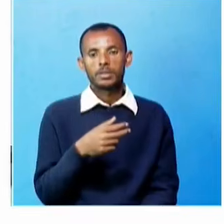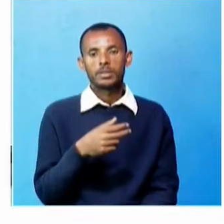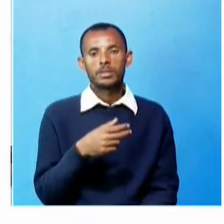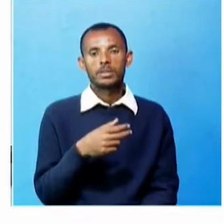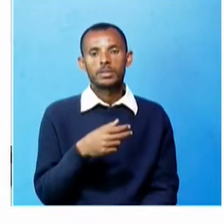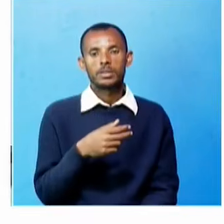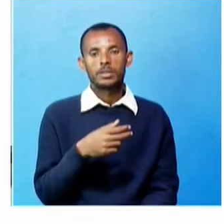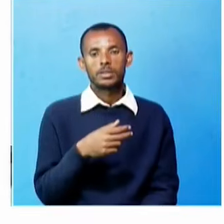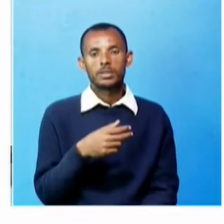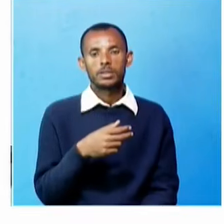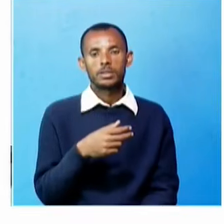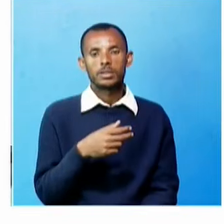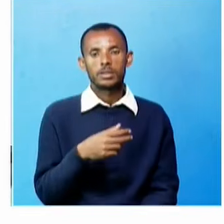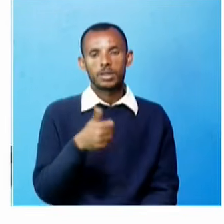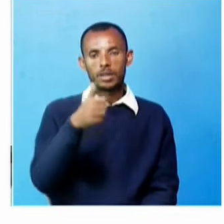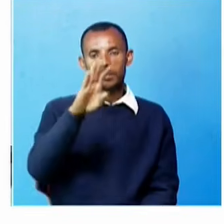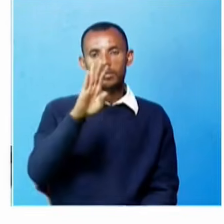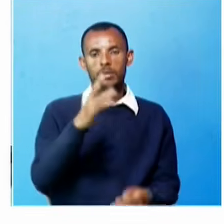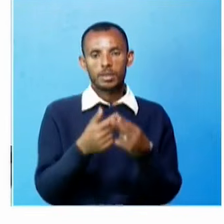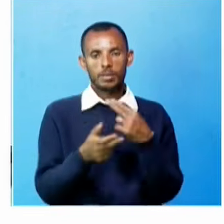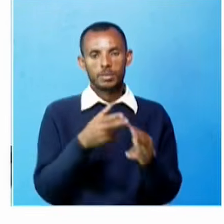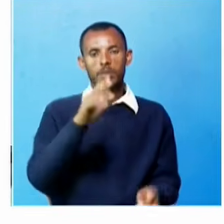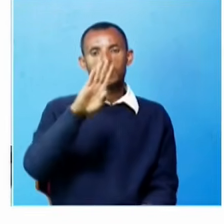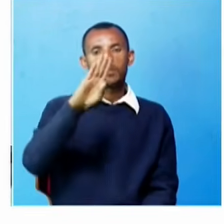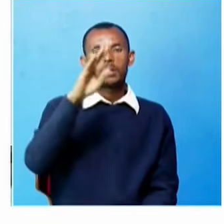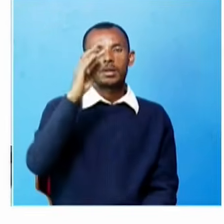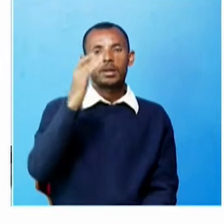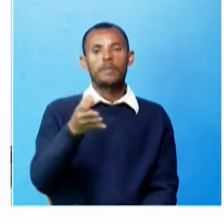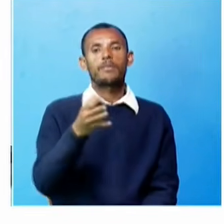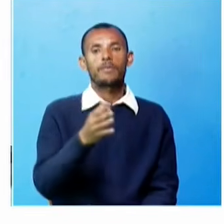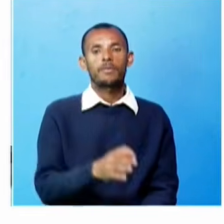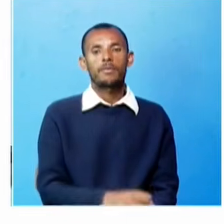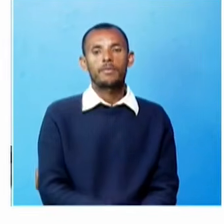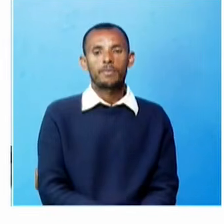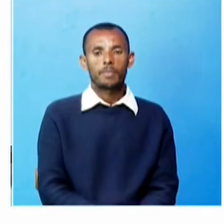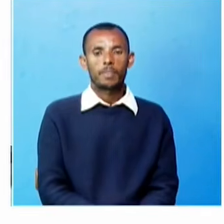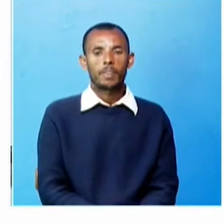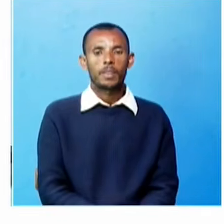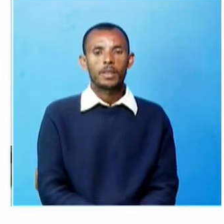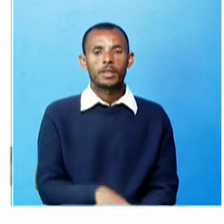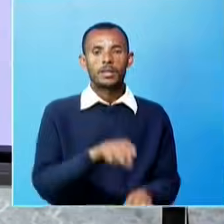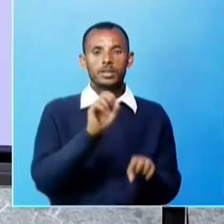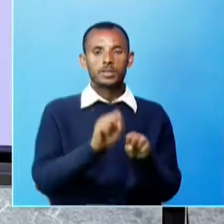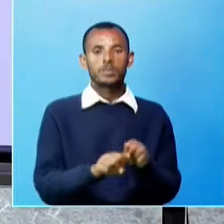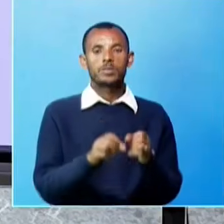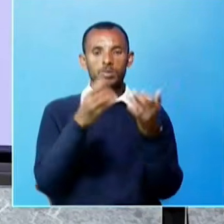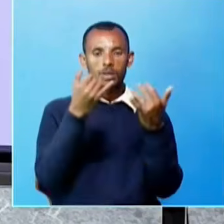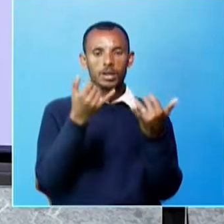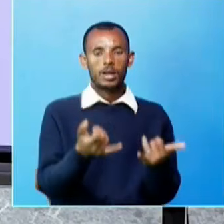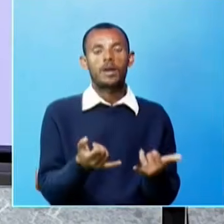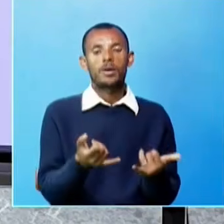AB times BF. Okay, so now